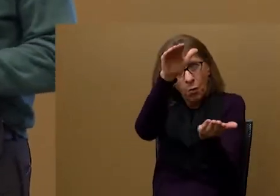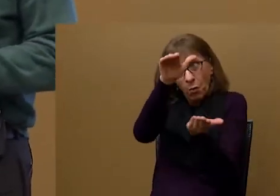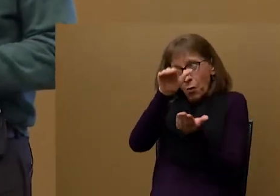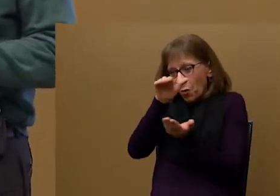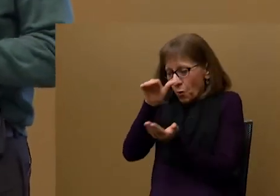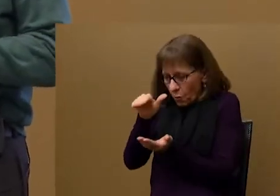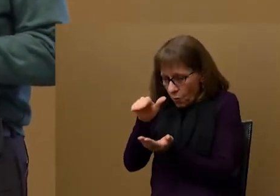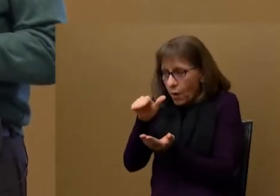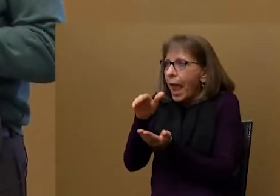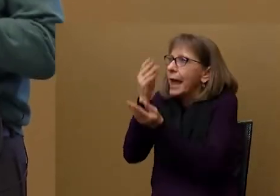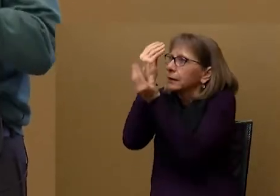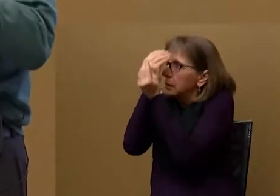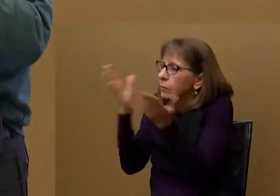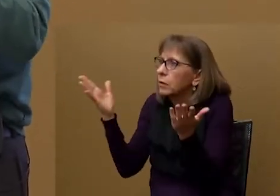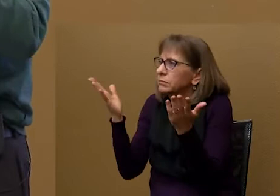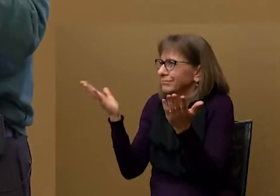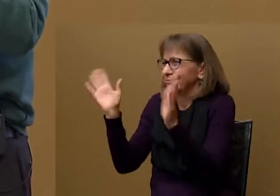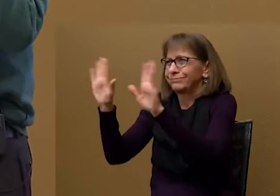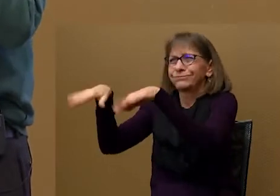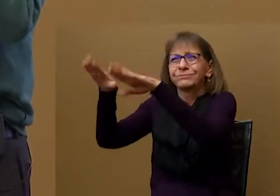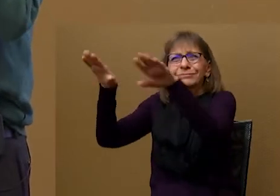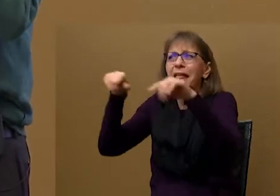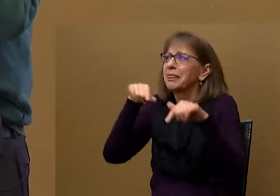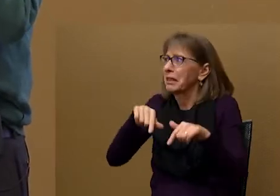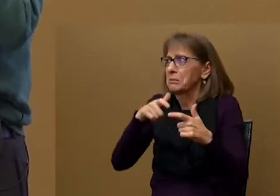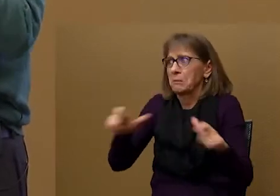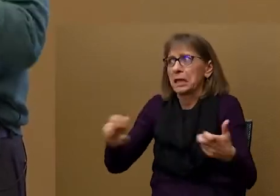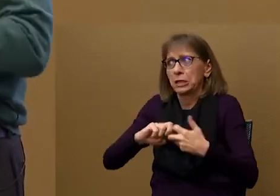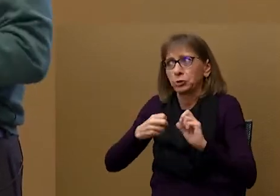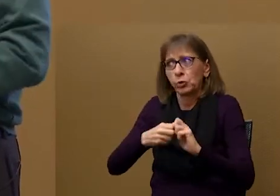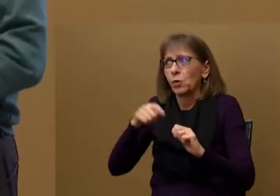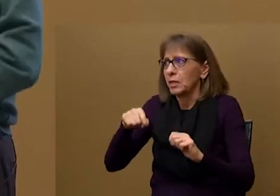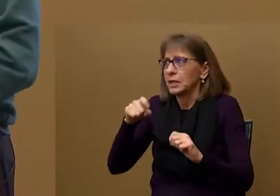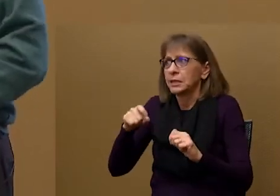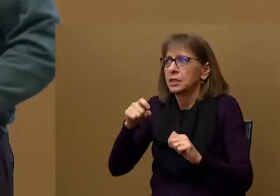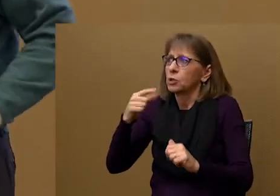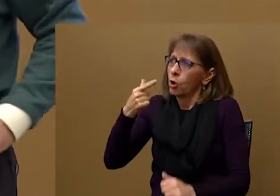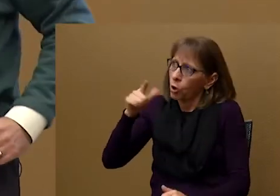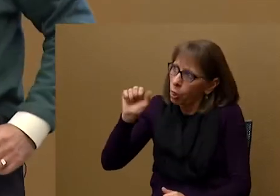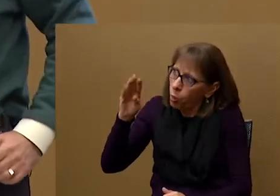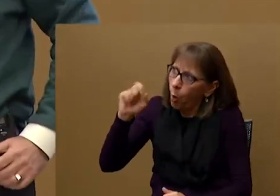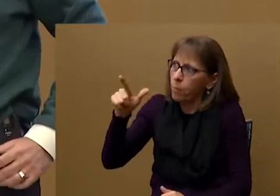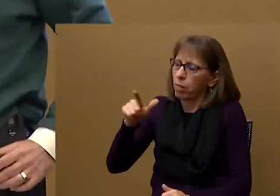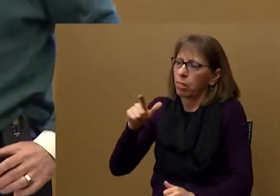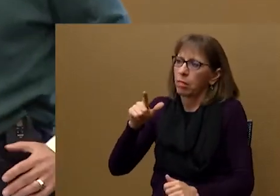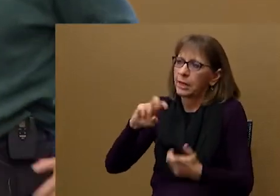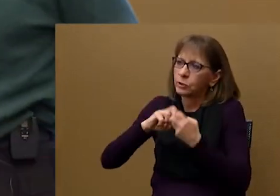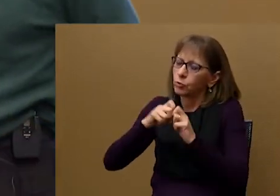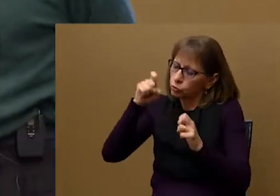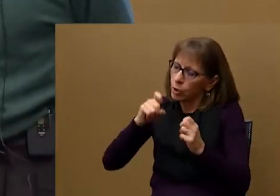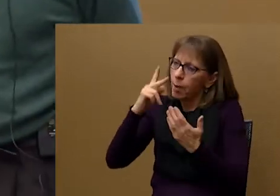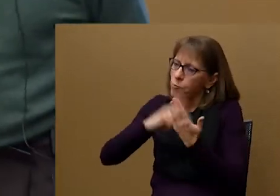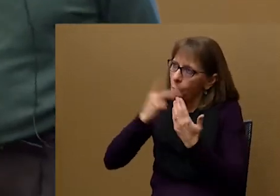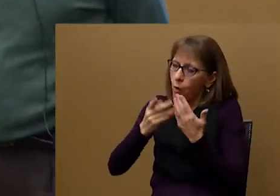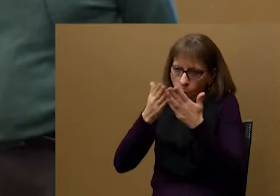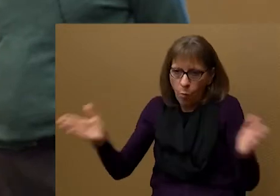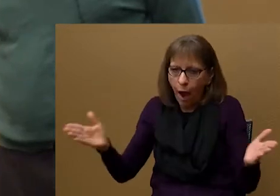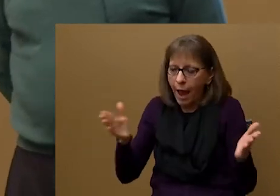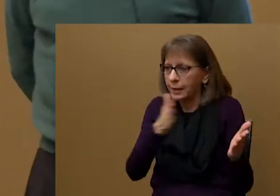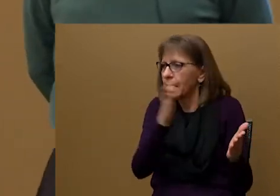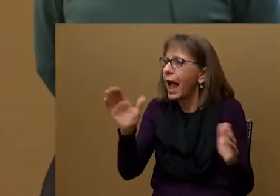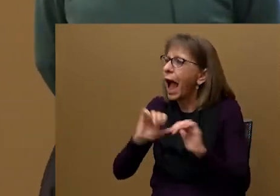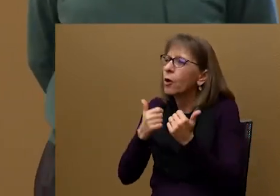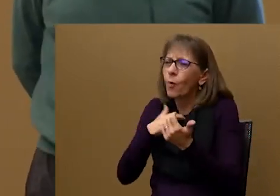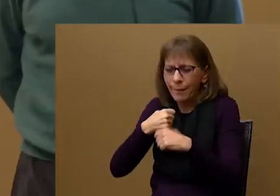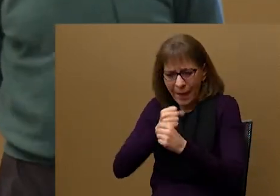back and communicate that this is a bigger issue? This is a more global issue. This is a program, so should be addressed program-wide.